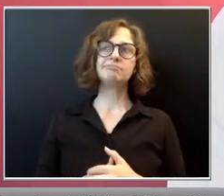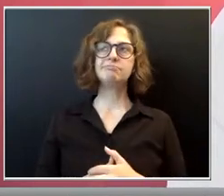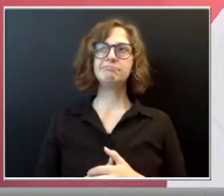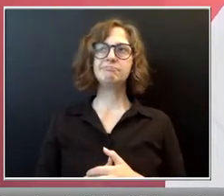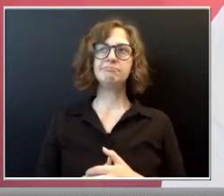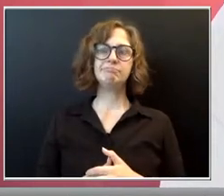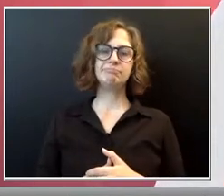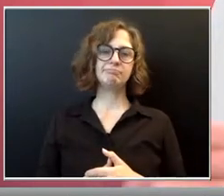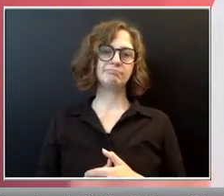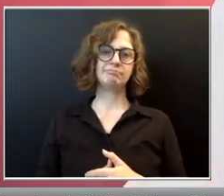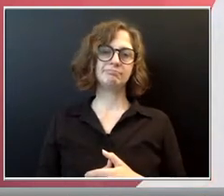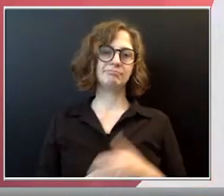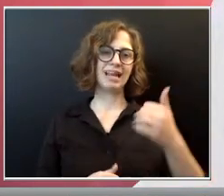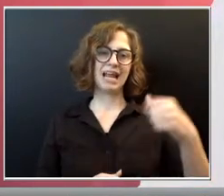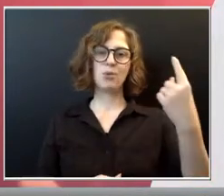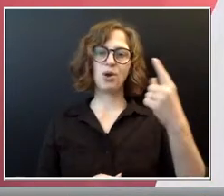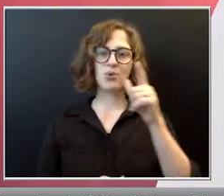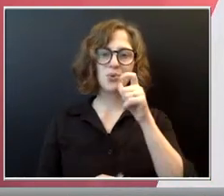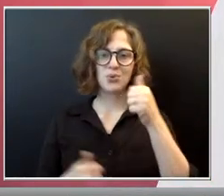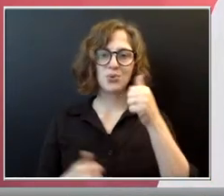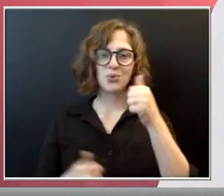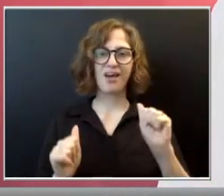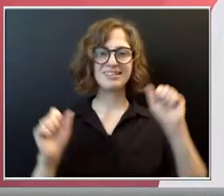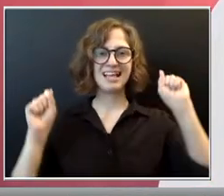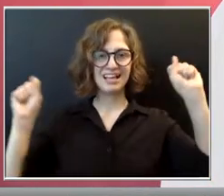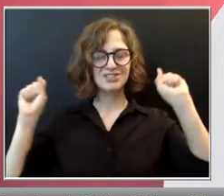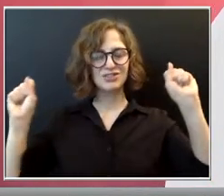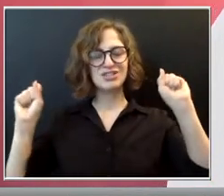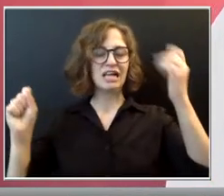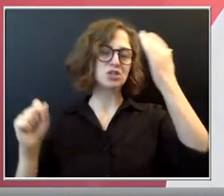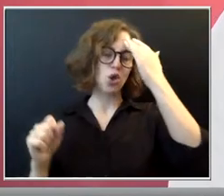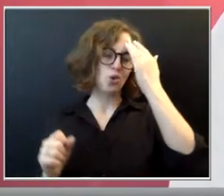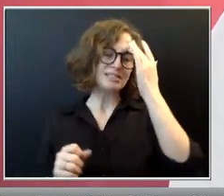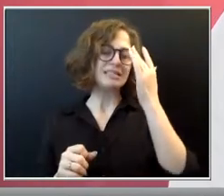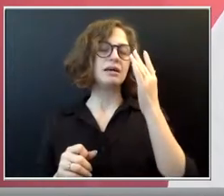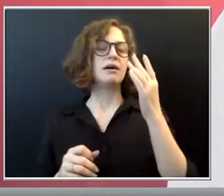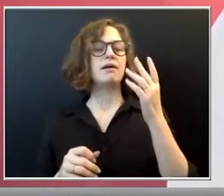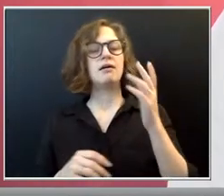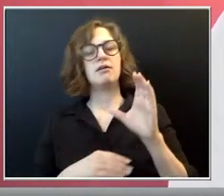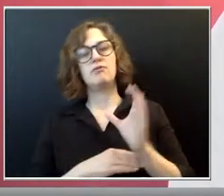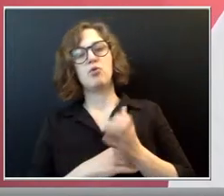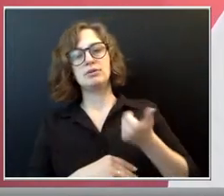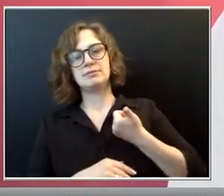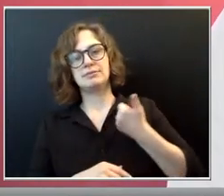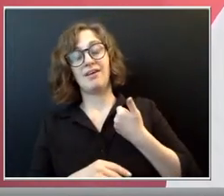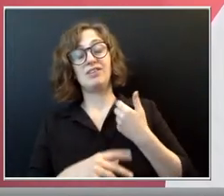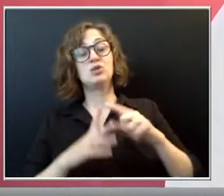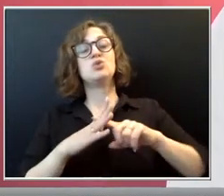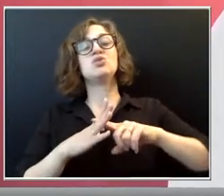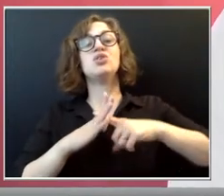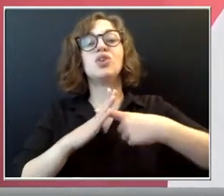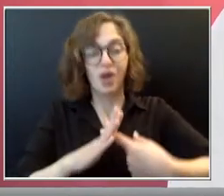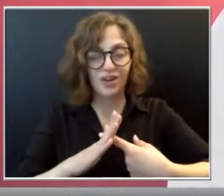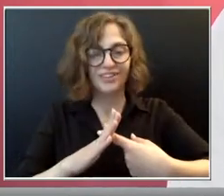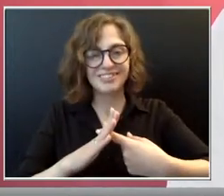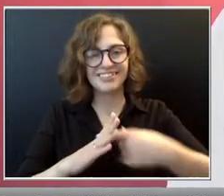to exercise, just getting yourself to the point of starting to exercise is the hardest part. And so you have to make it approachable